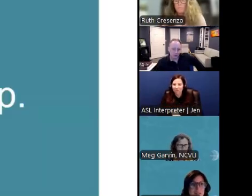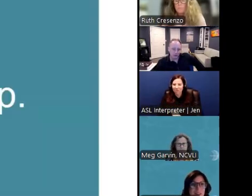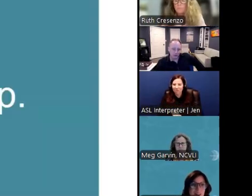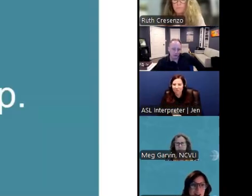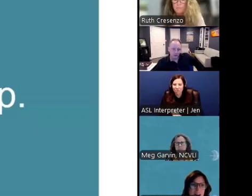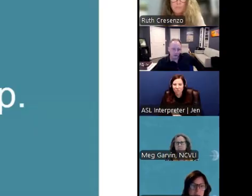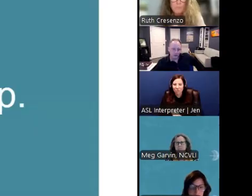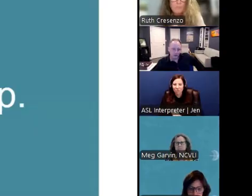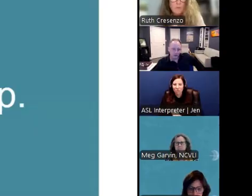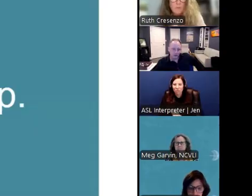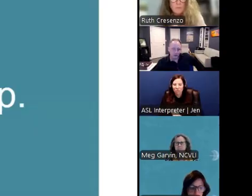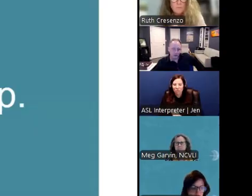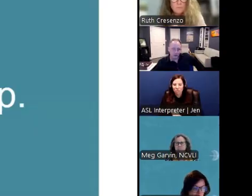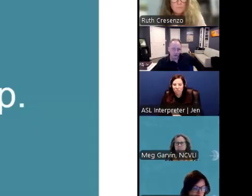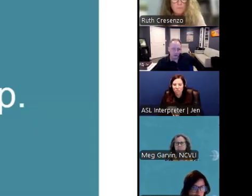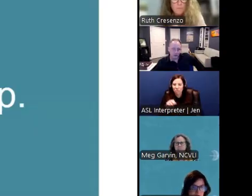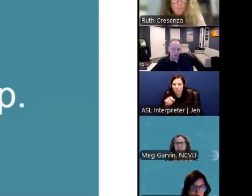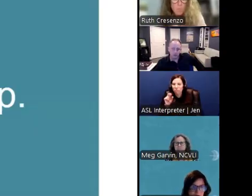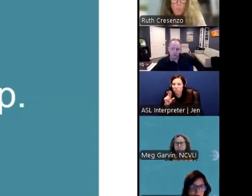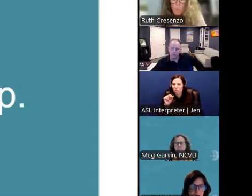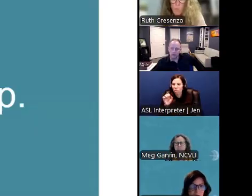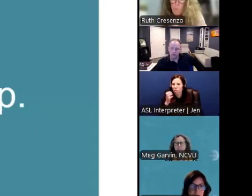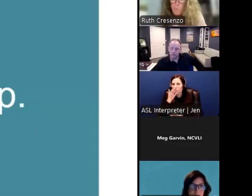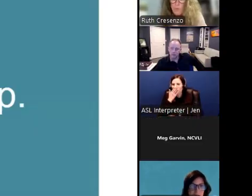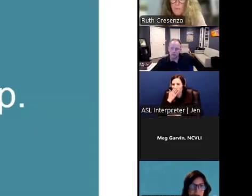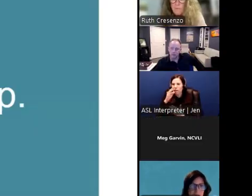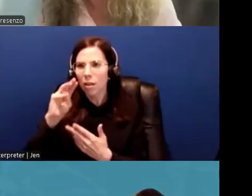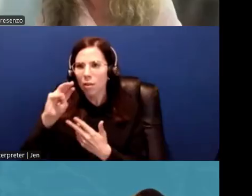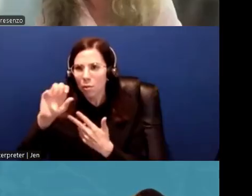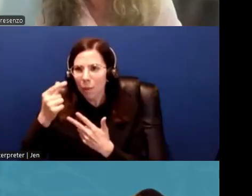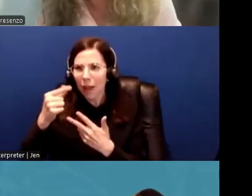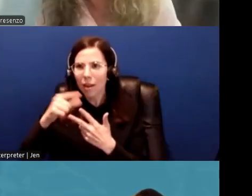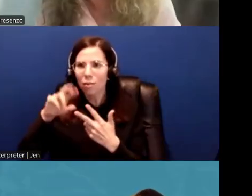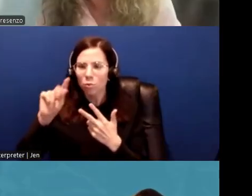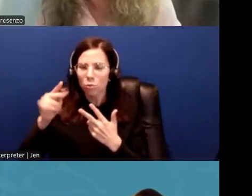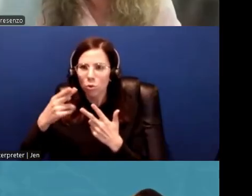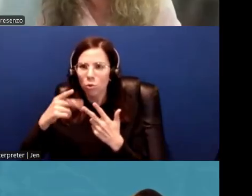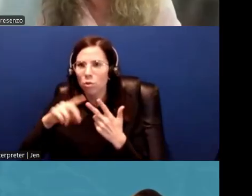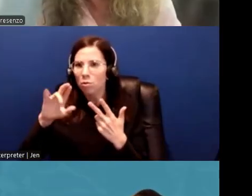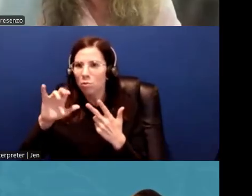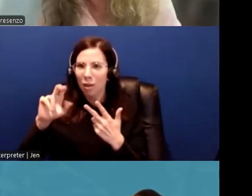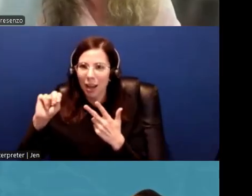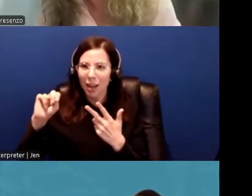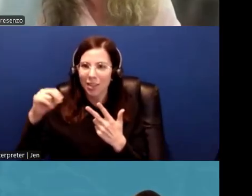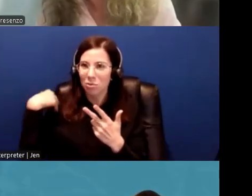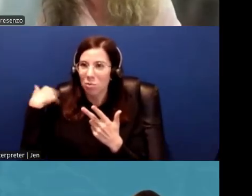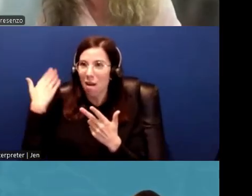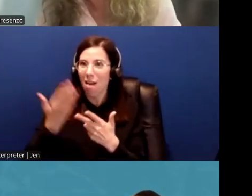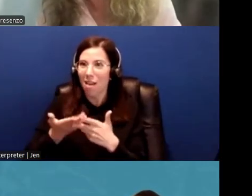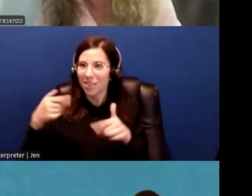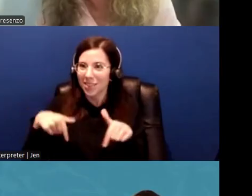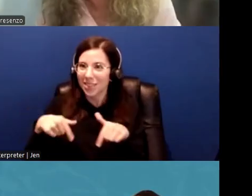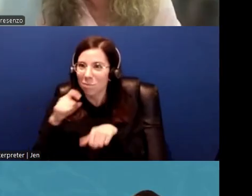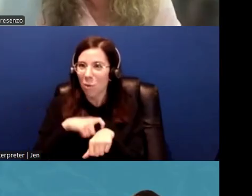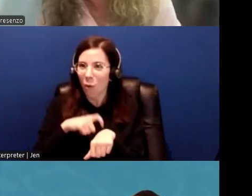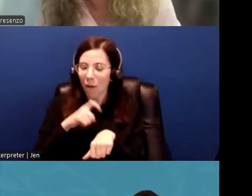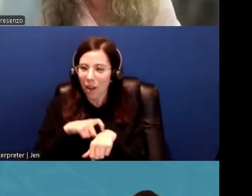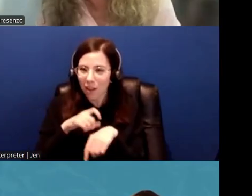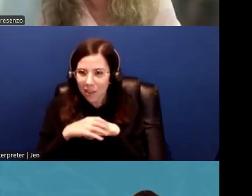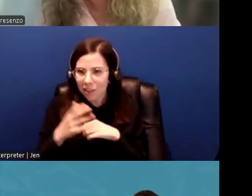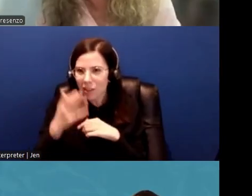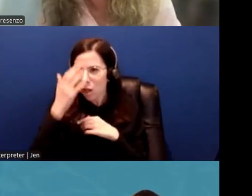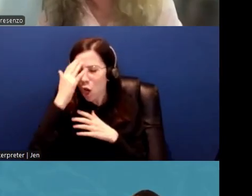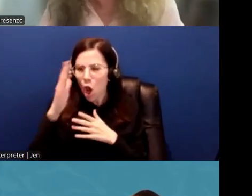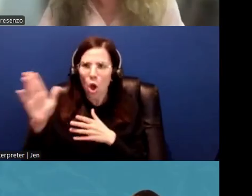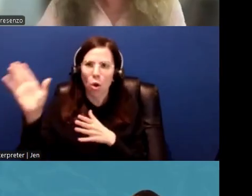you. So thank you to Meg, Ruth, and Ryan for getting us all the way here. And I think we've heard a lot today